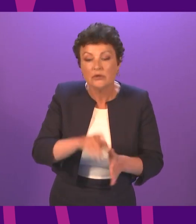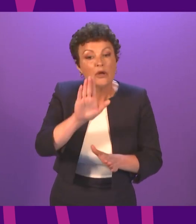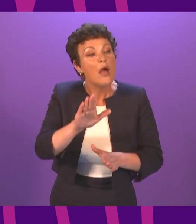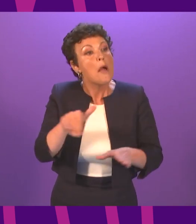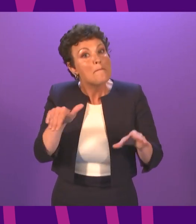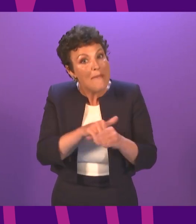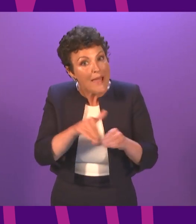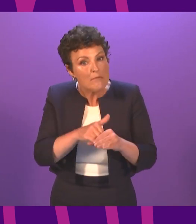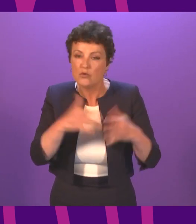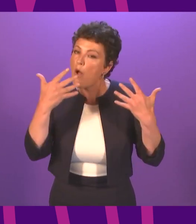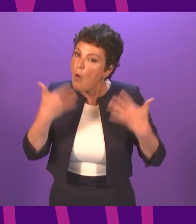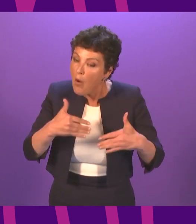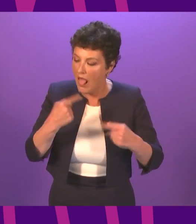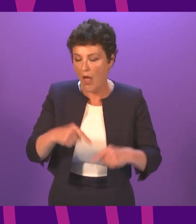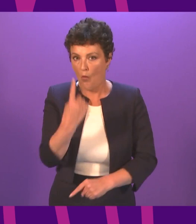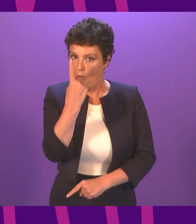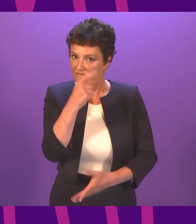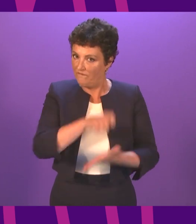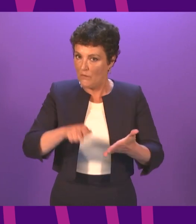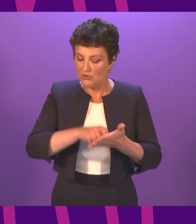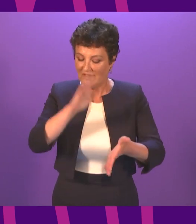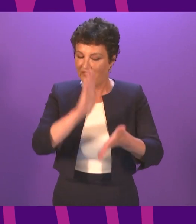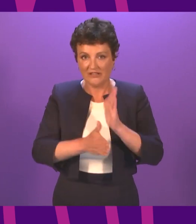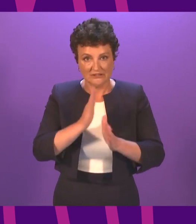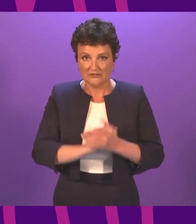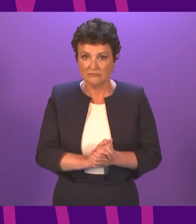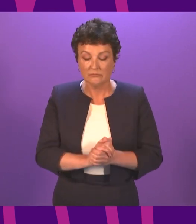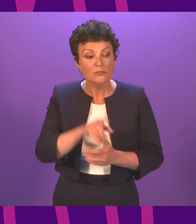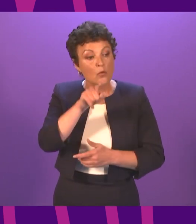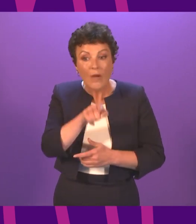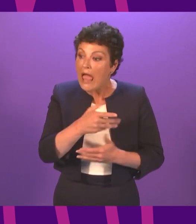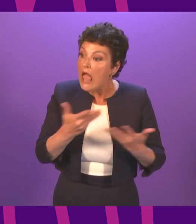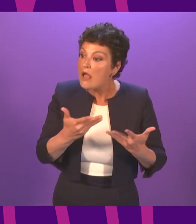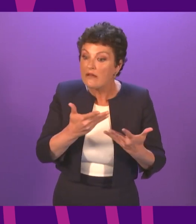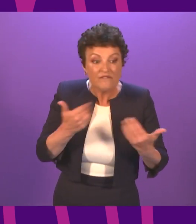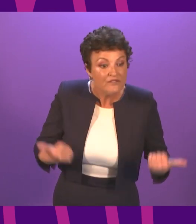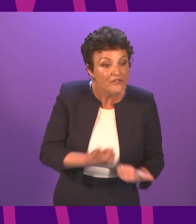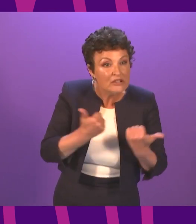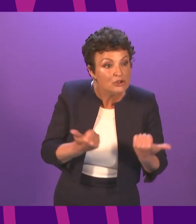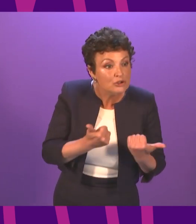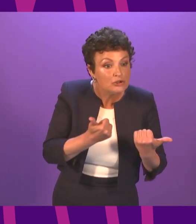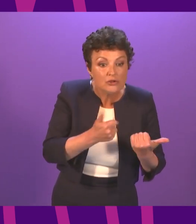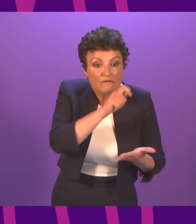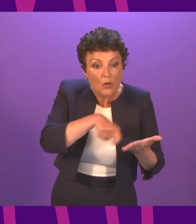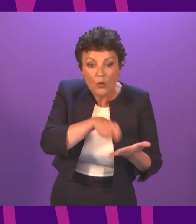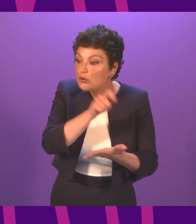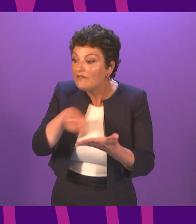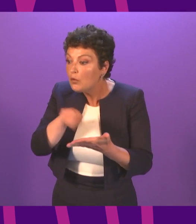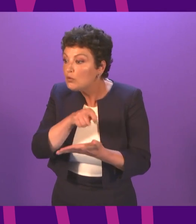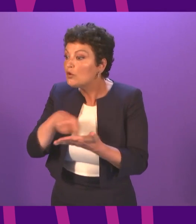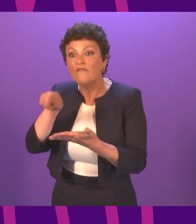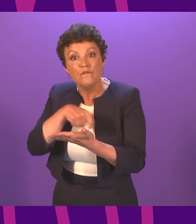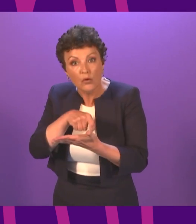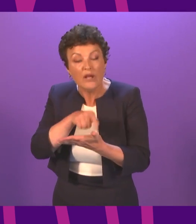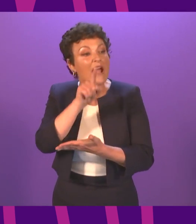once. And once all voting has been completed, any member who hasn't yet voted will be invited to cast a vote to